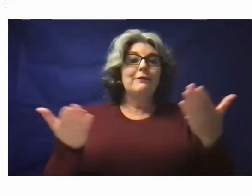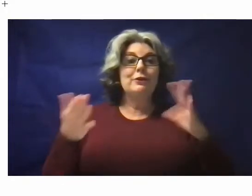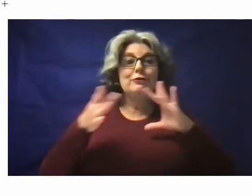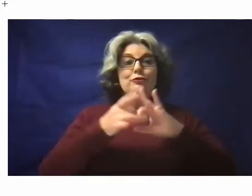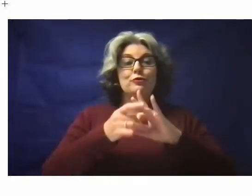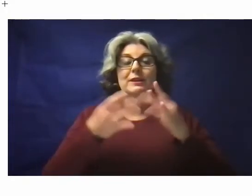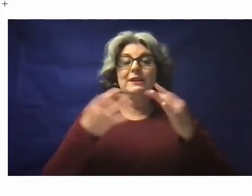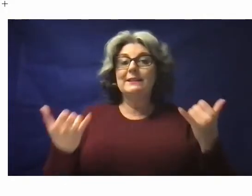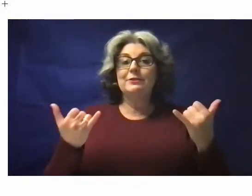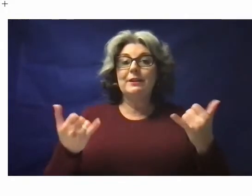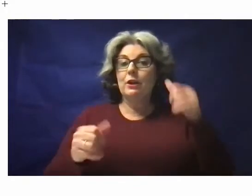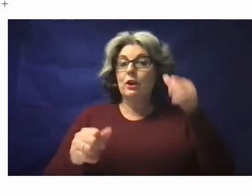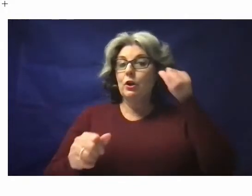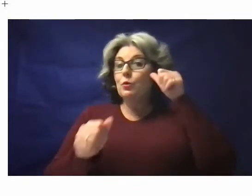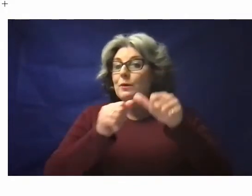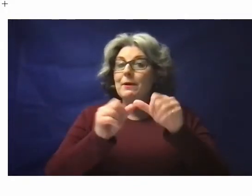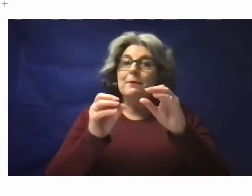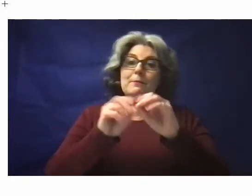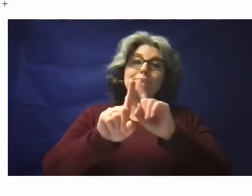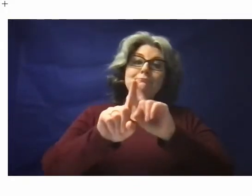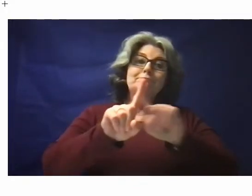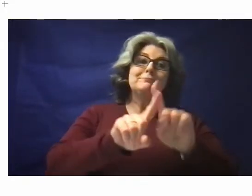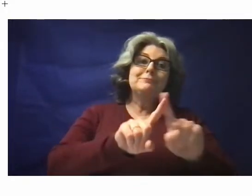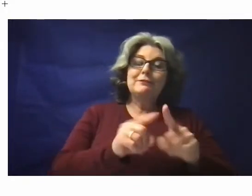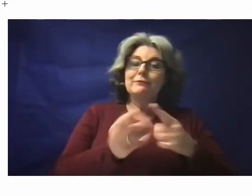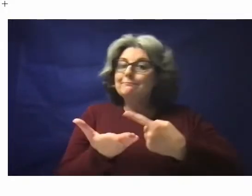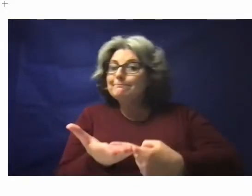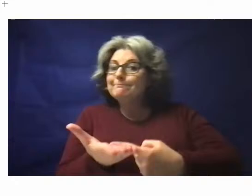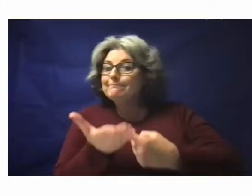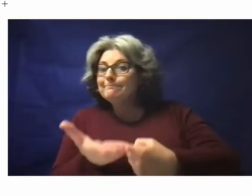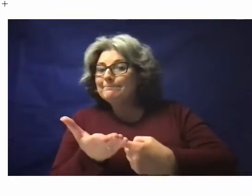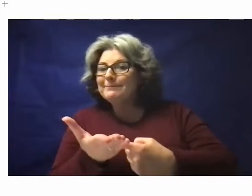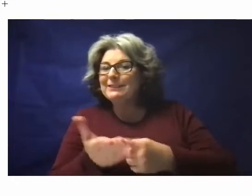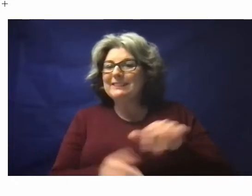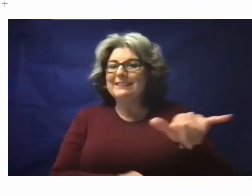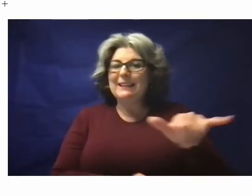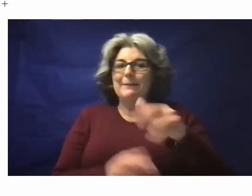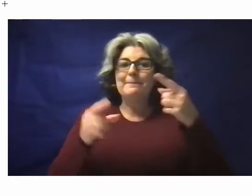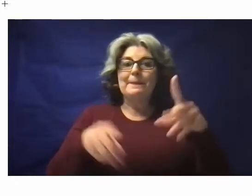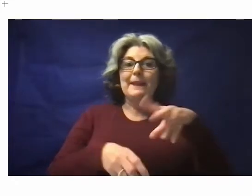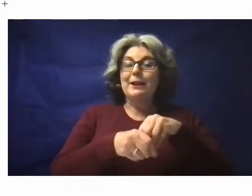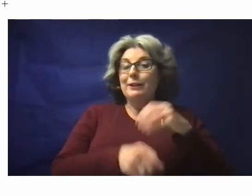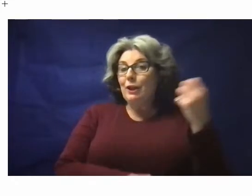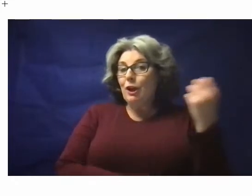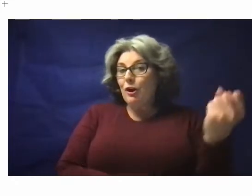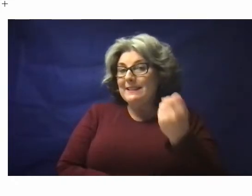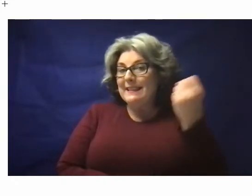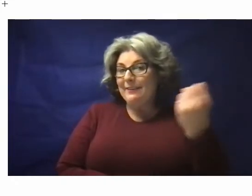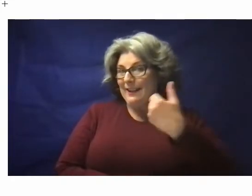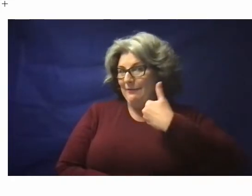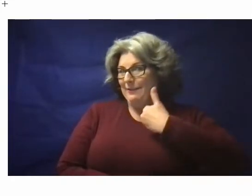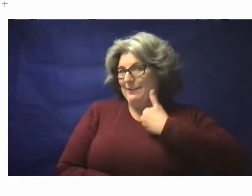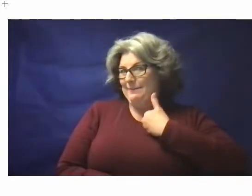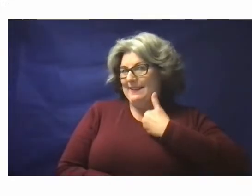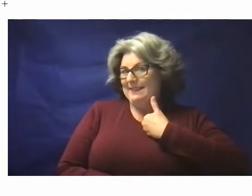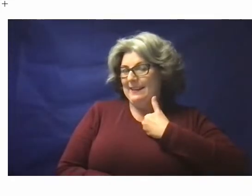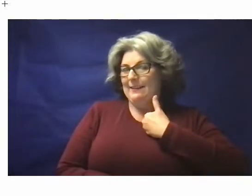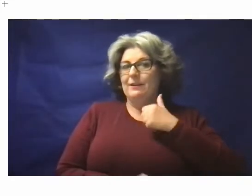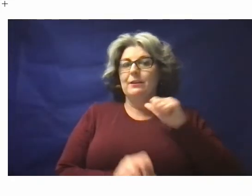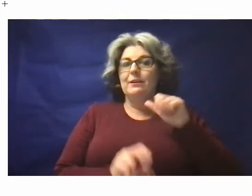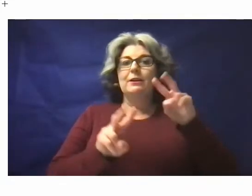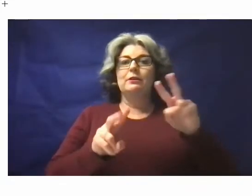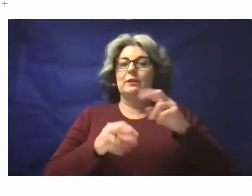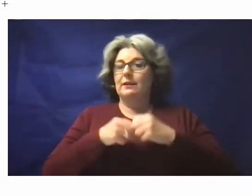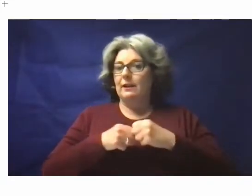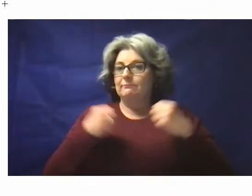keep in mind there are a bunch of other really great conversations coming as well, including one on Saturday with myself, also looking at disclosing